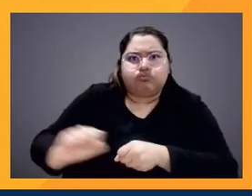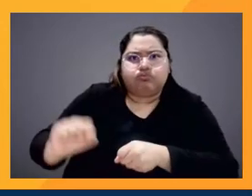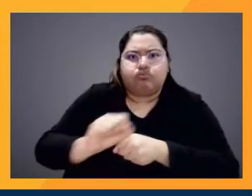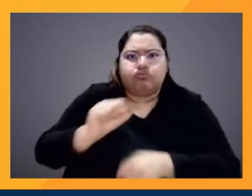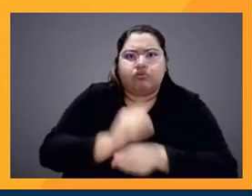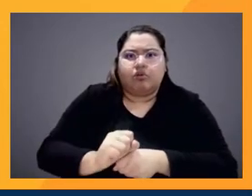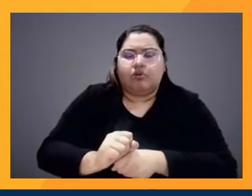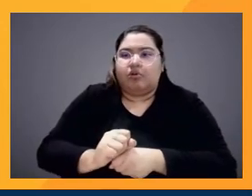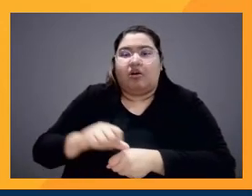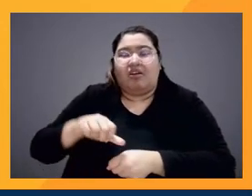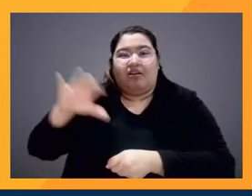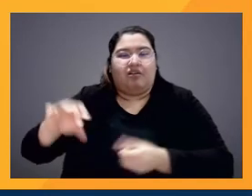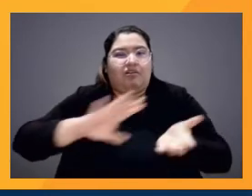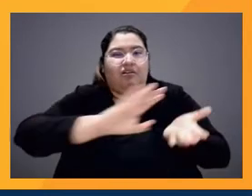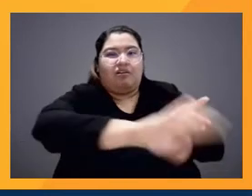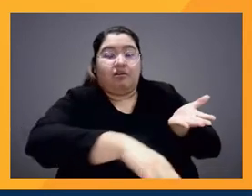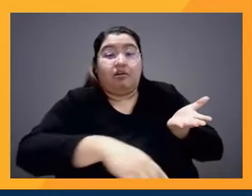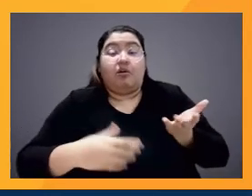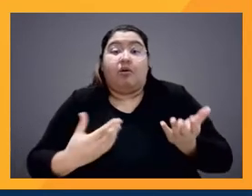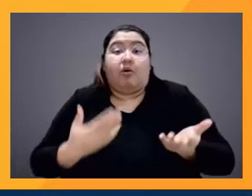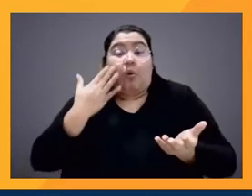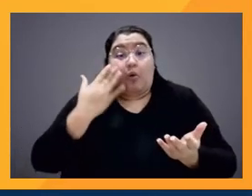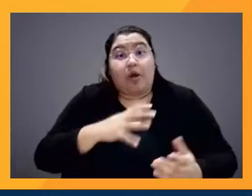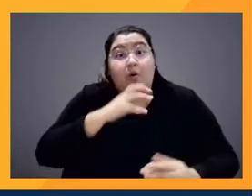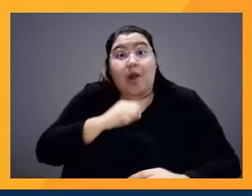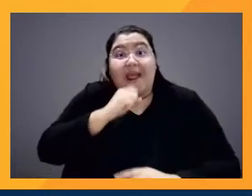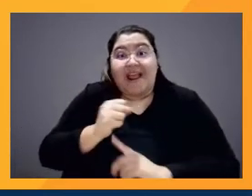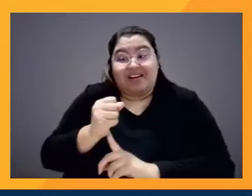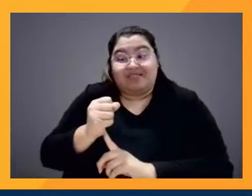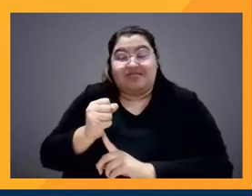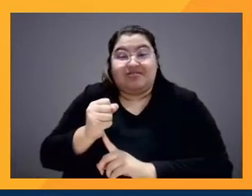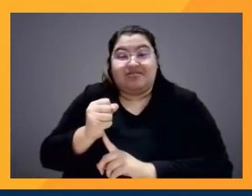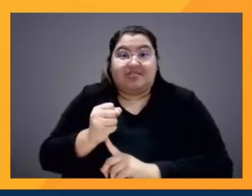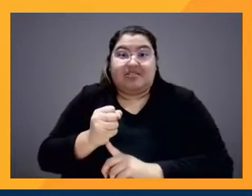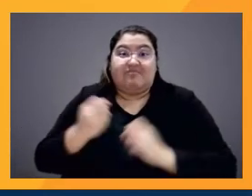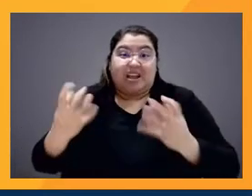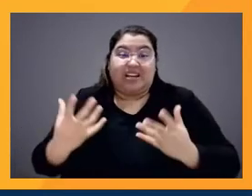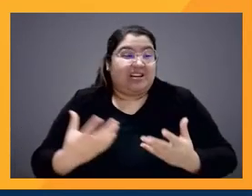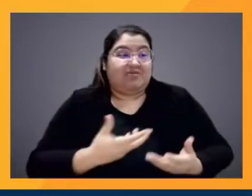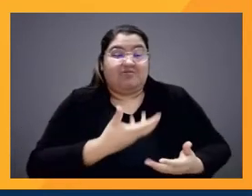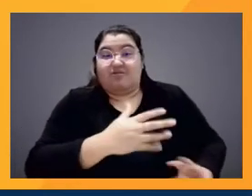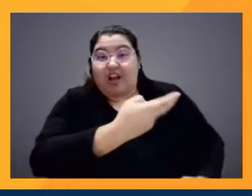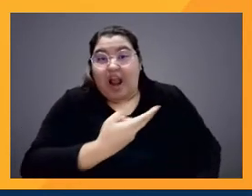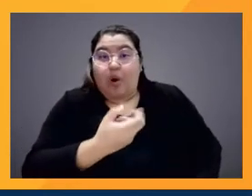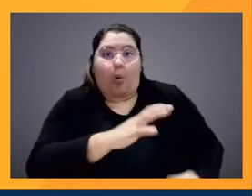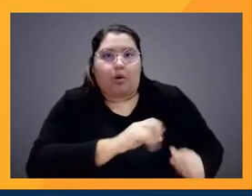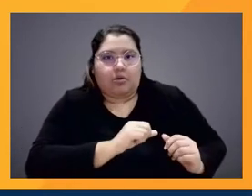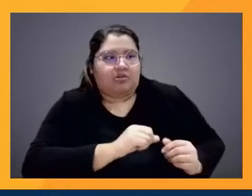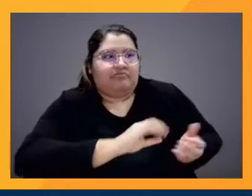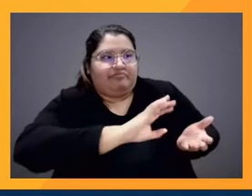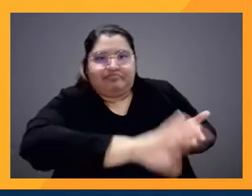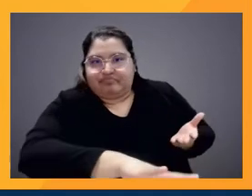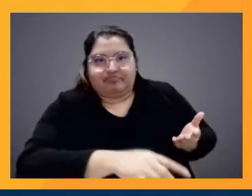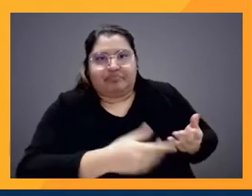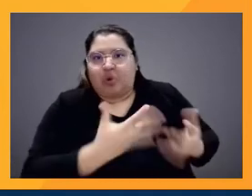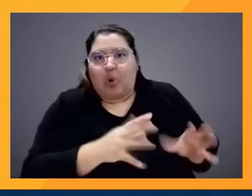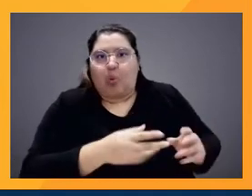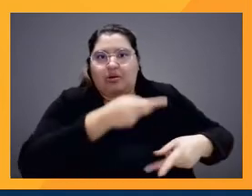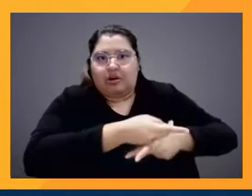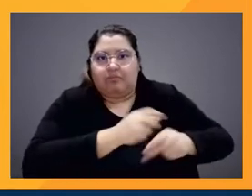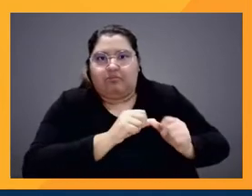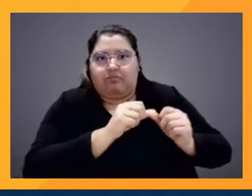pointing at the larger sort of structural differences as well is equal portion. So can you as an entrepreneur do